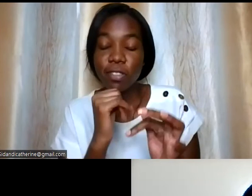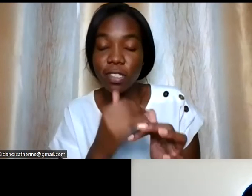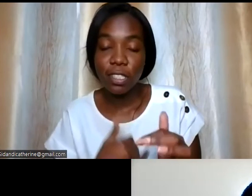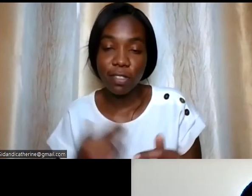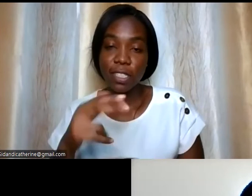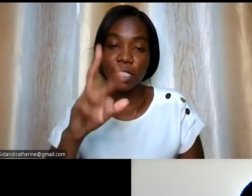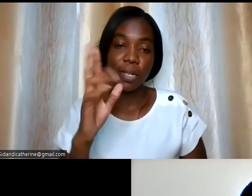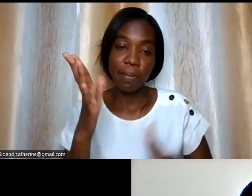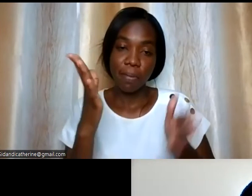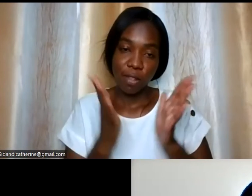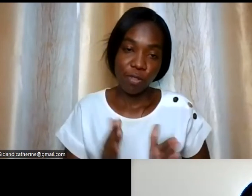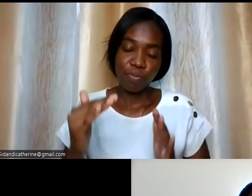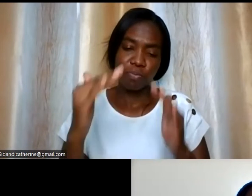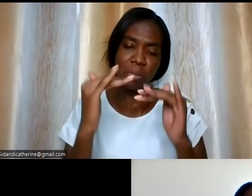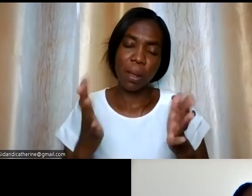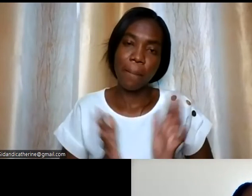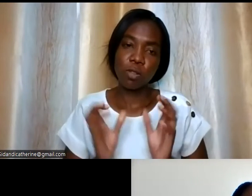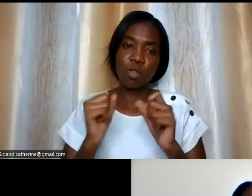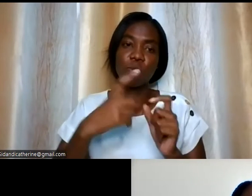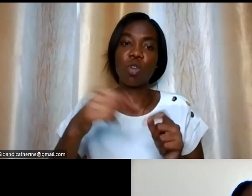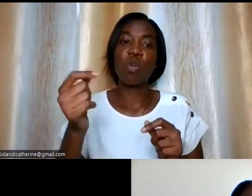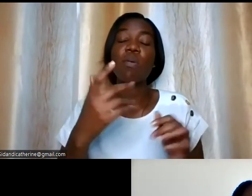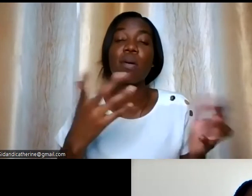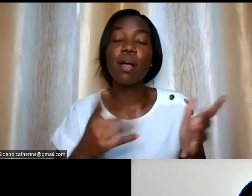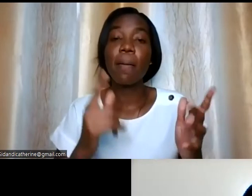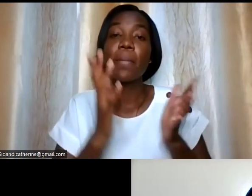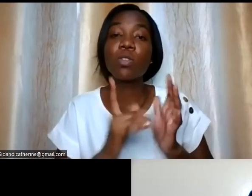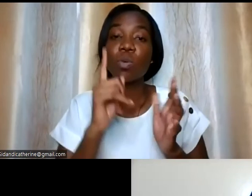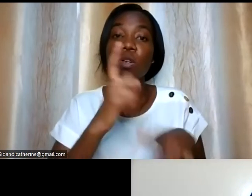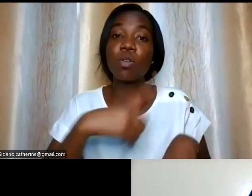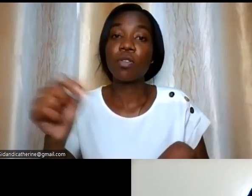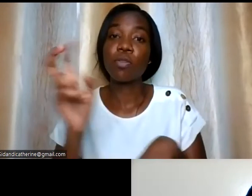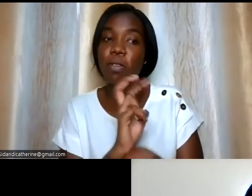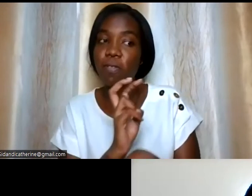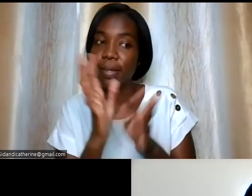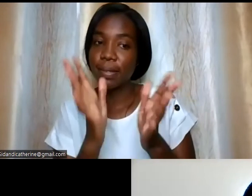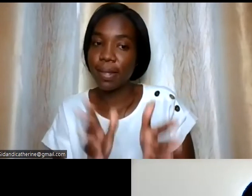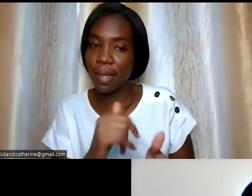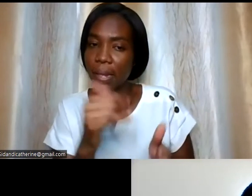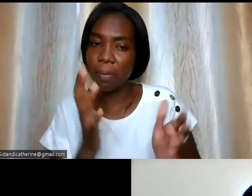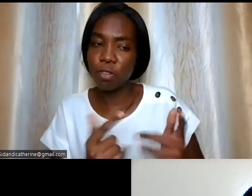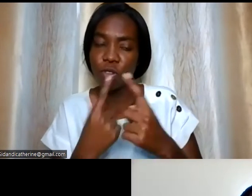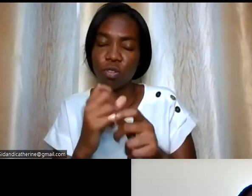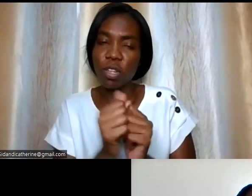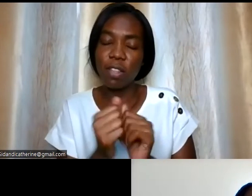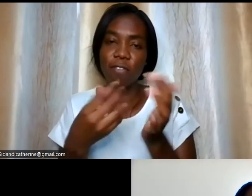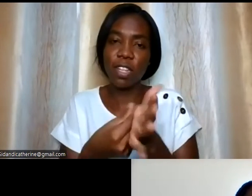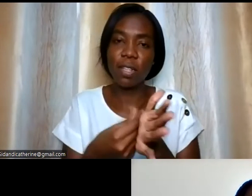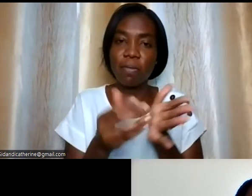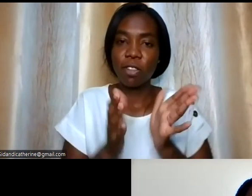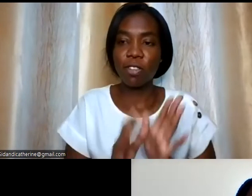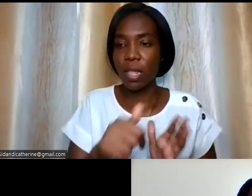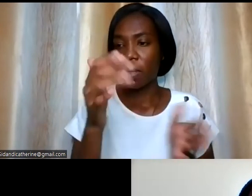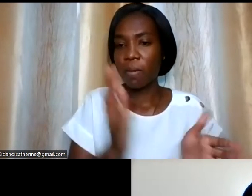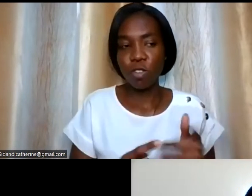next other person they will go to is, one person will go to the supervisor, the other one will be talking to the finance person, the other person will be talking